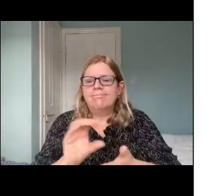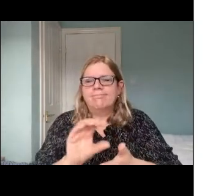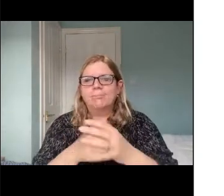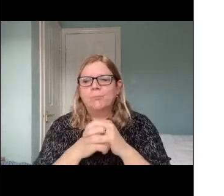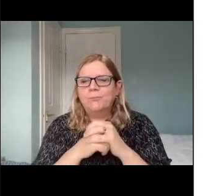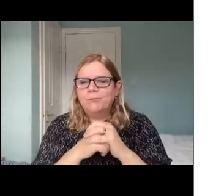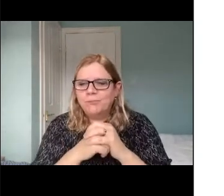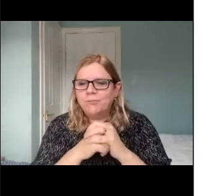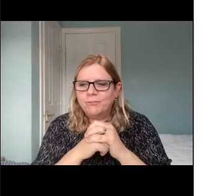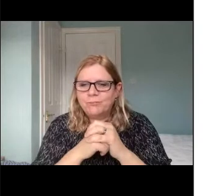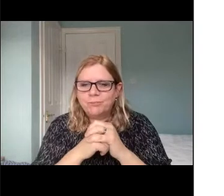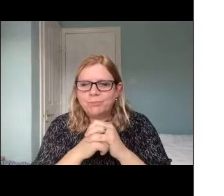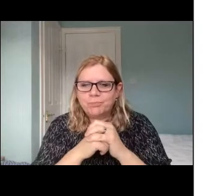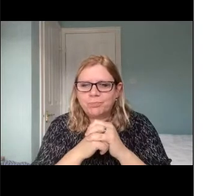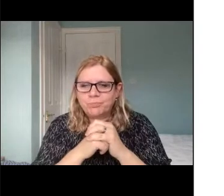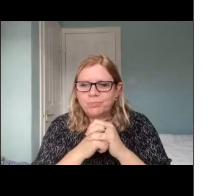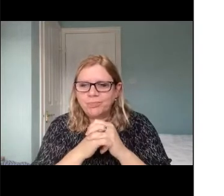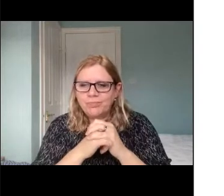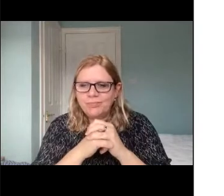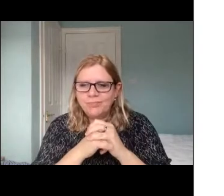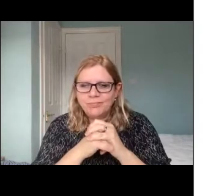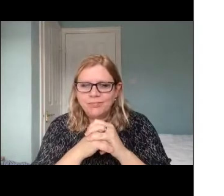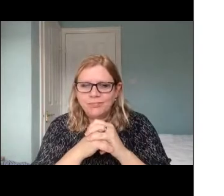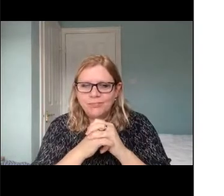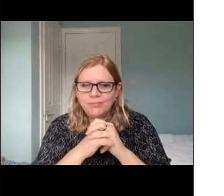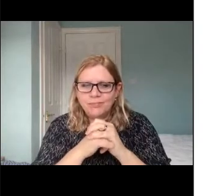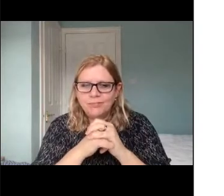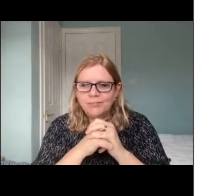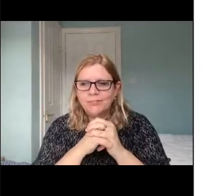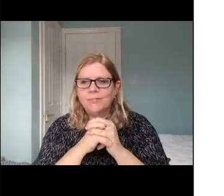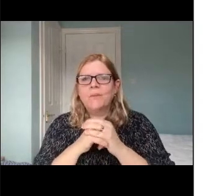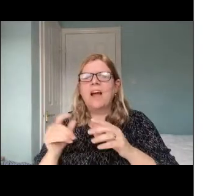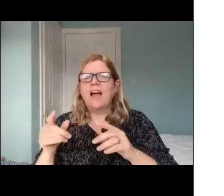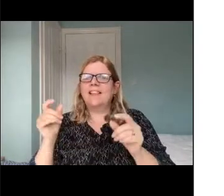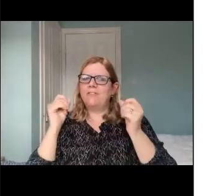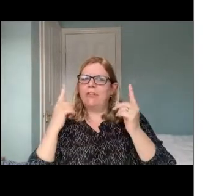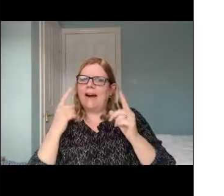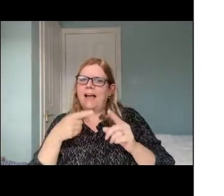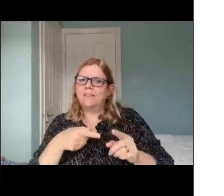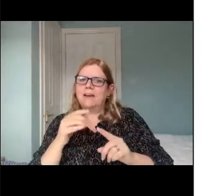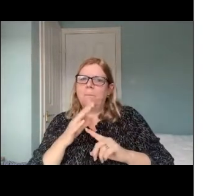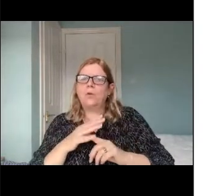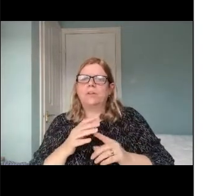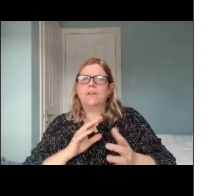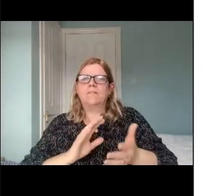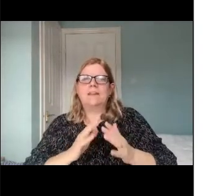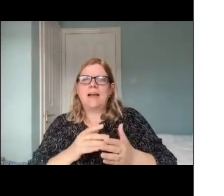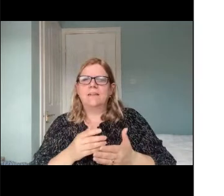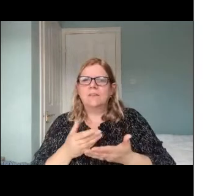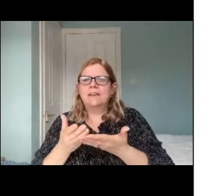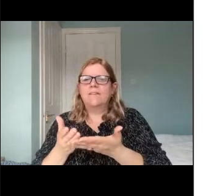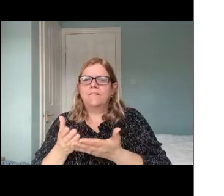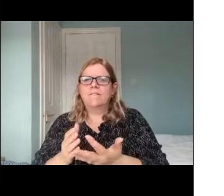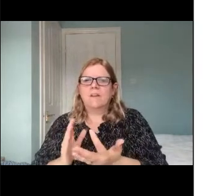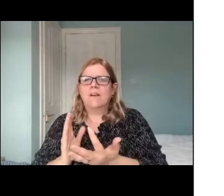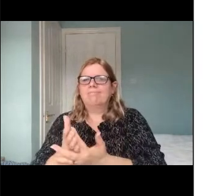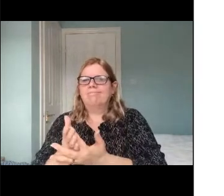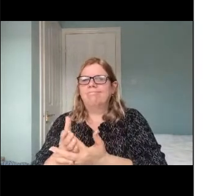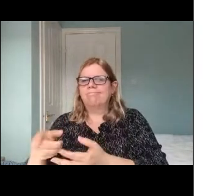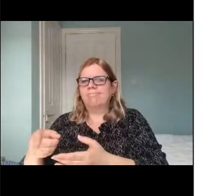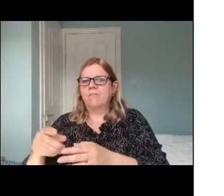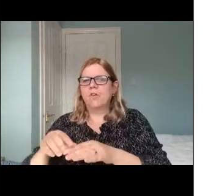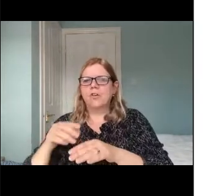us. The more I asked, the more people came forward, the more we felt supported, and we were funded to continue the work. And I realized the importance